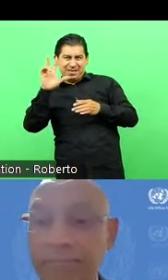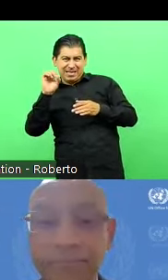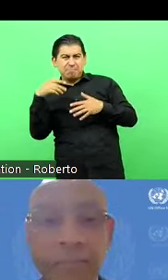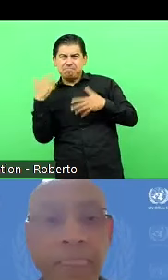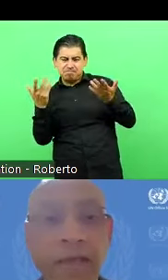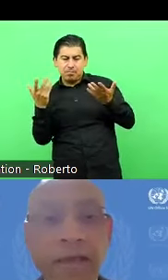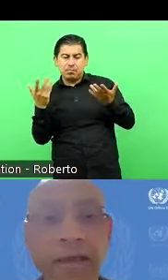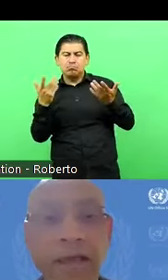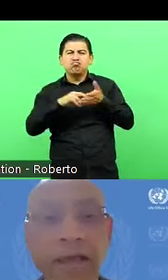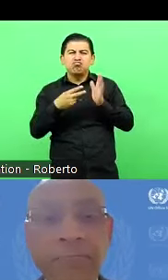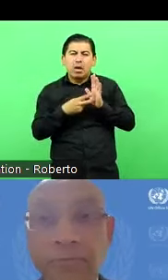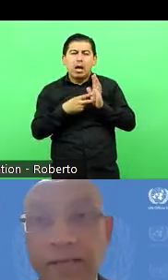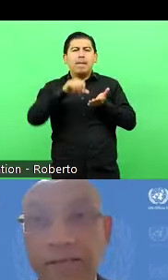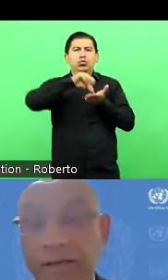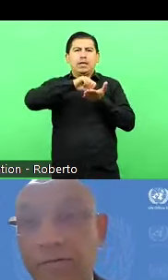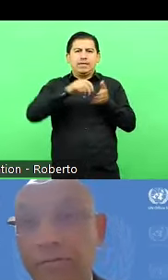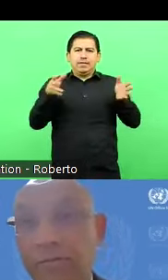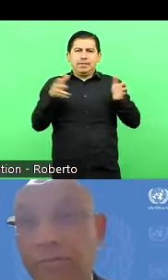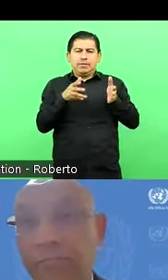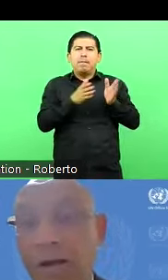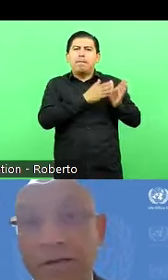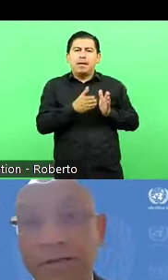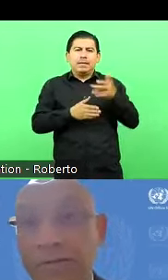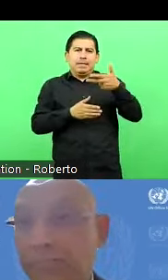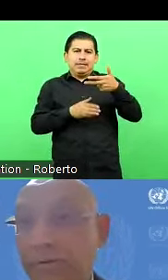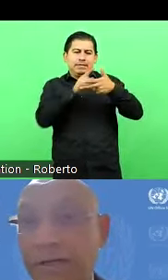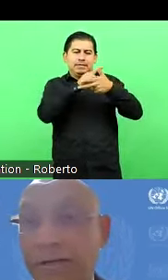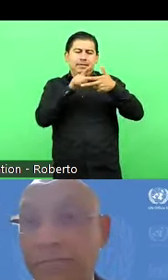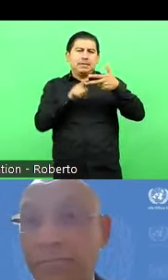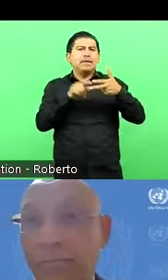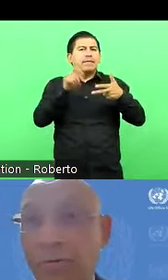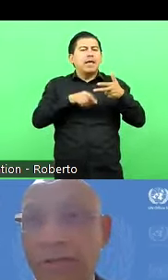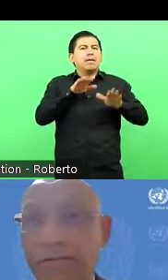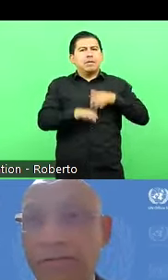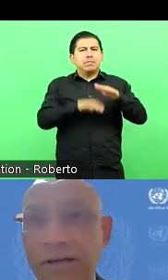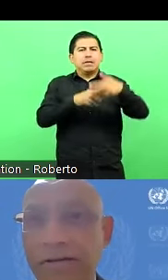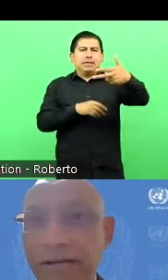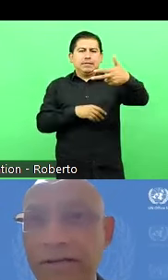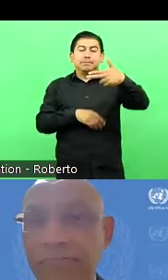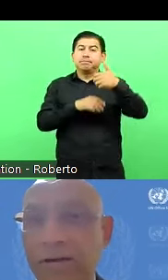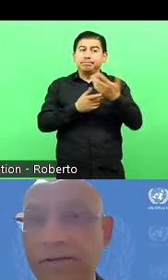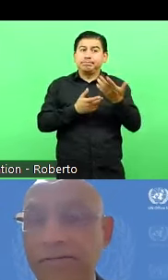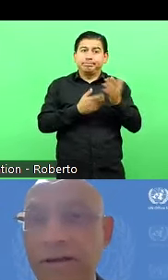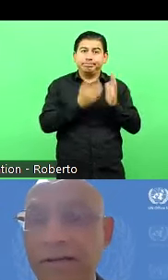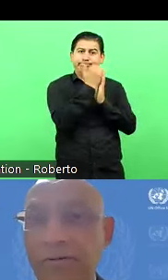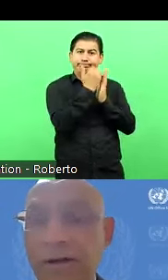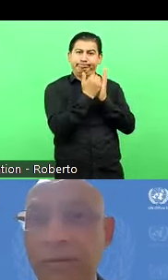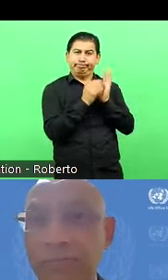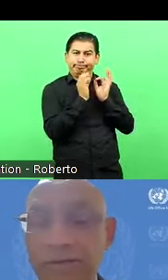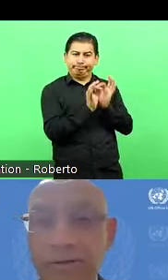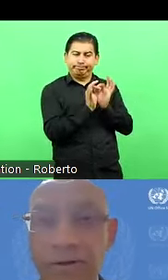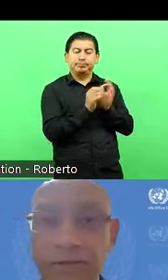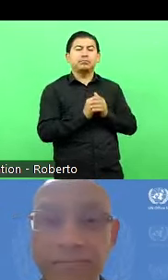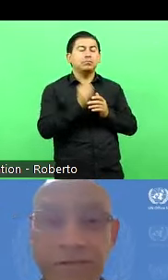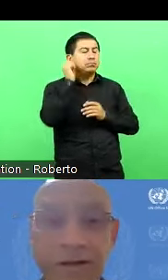C. It provides a partnership. More than 380 partners right now are